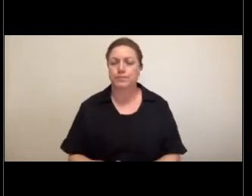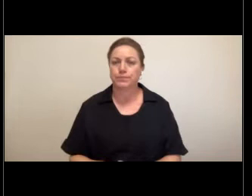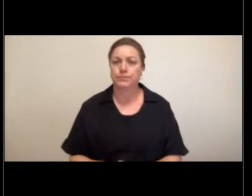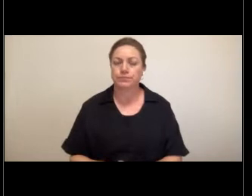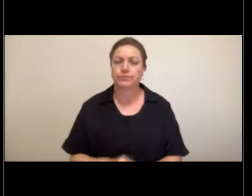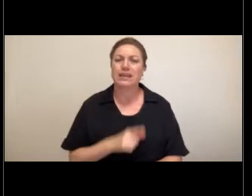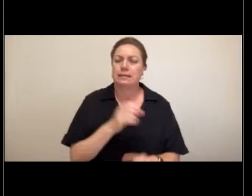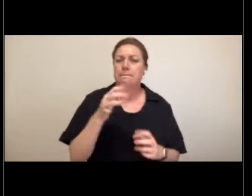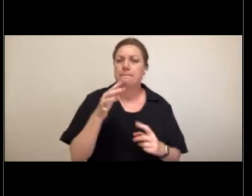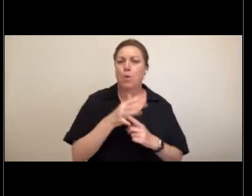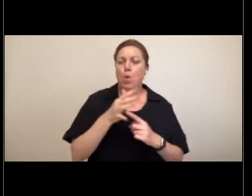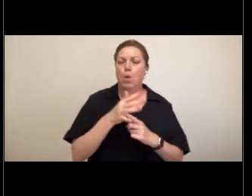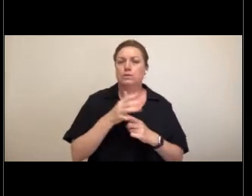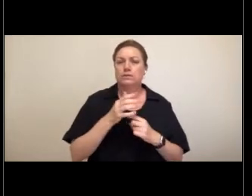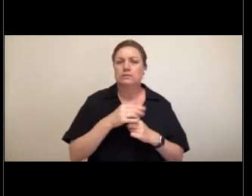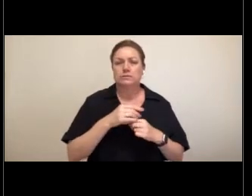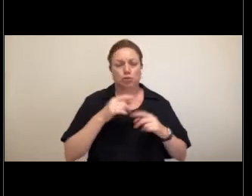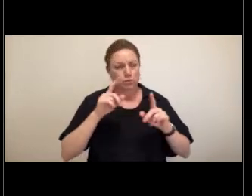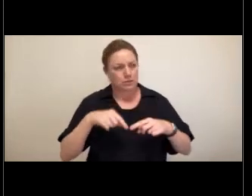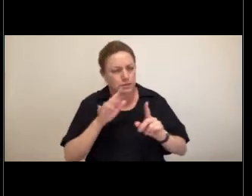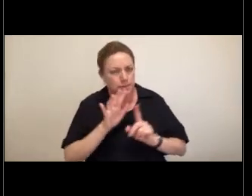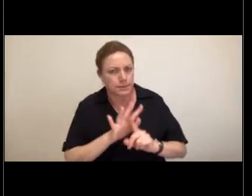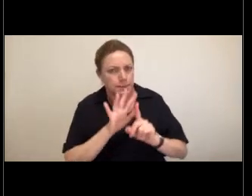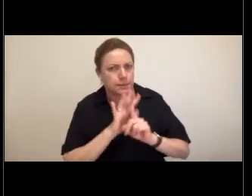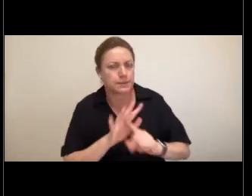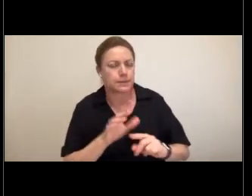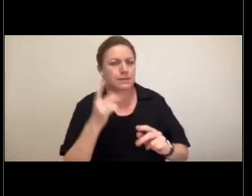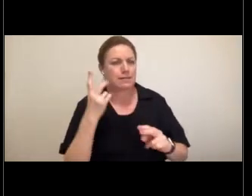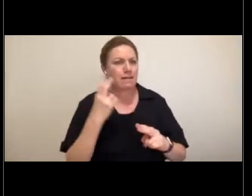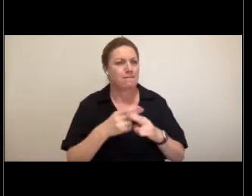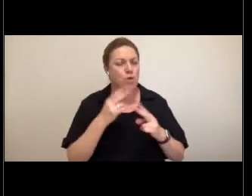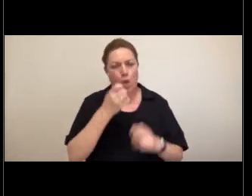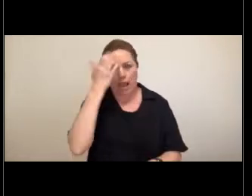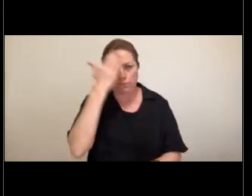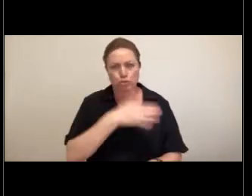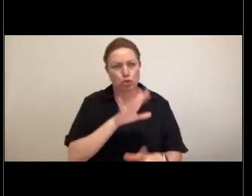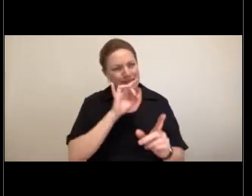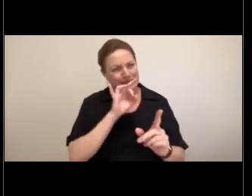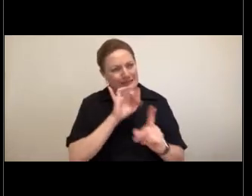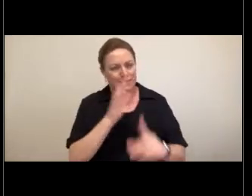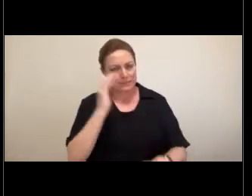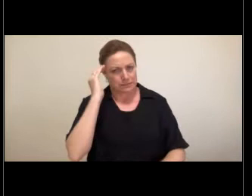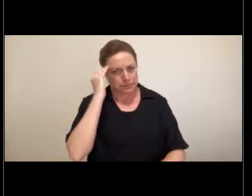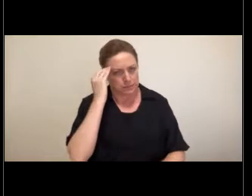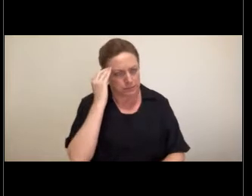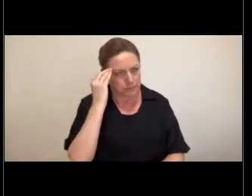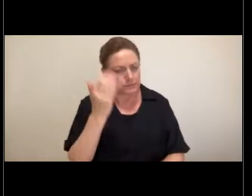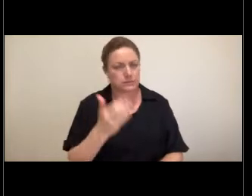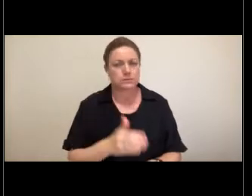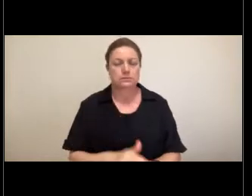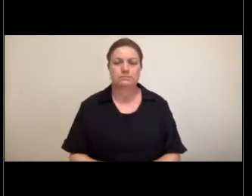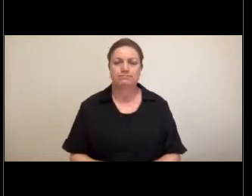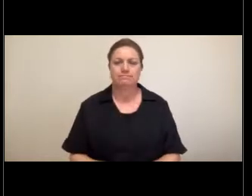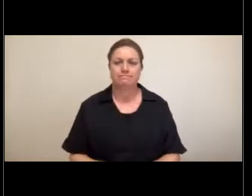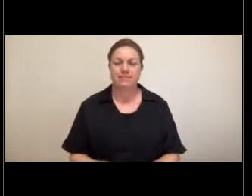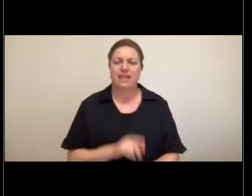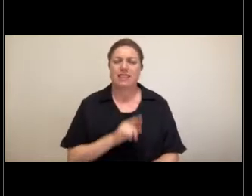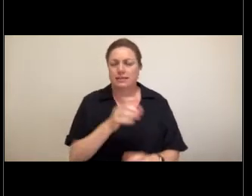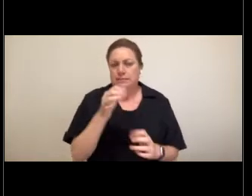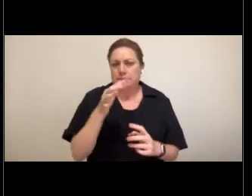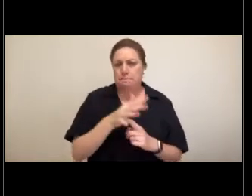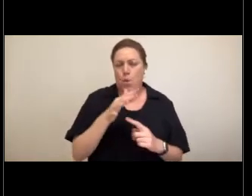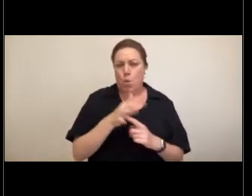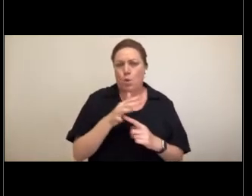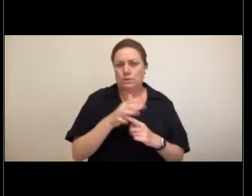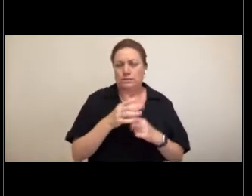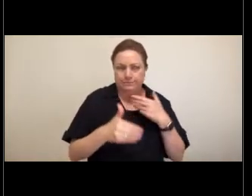that is Aboriginal self-determination and Aboriginal cultural authority and agency at its foundation. This